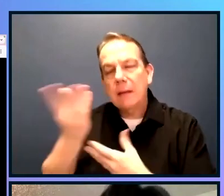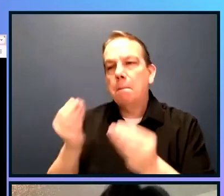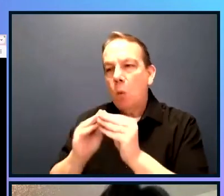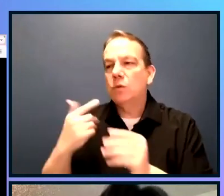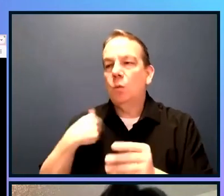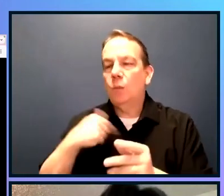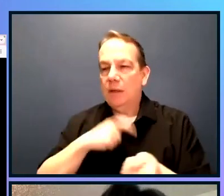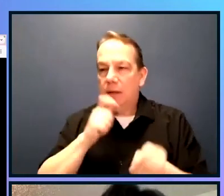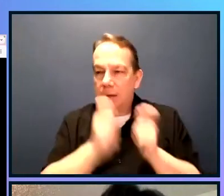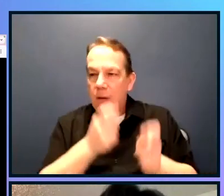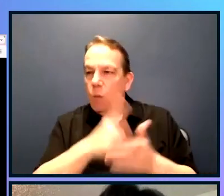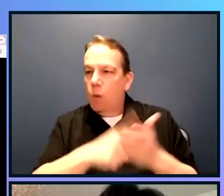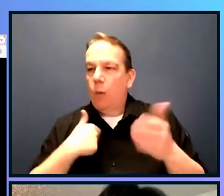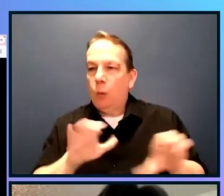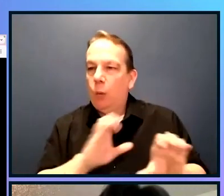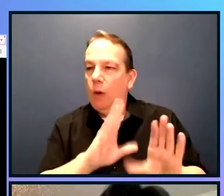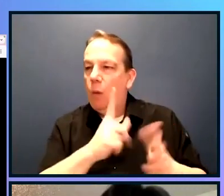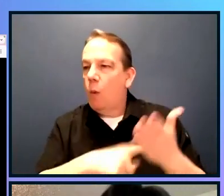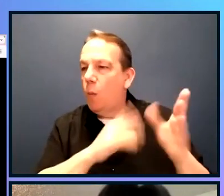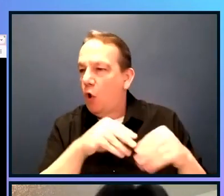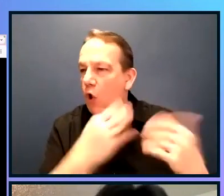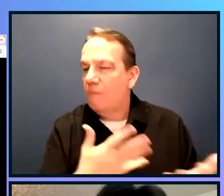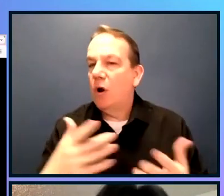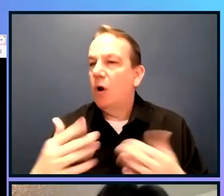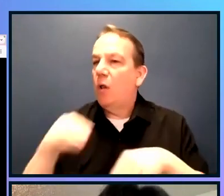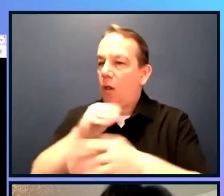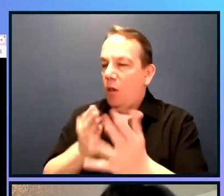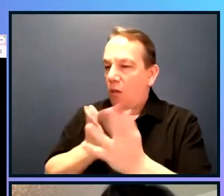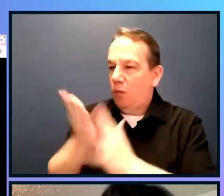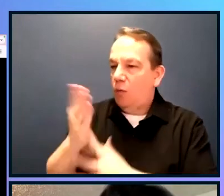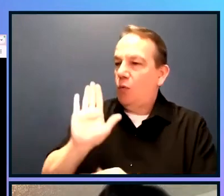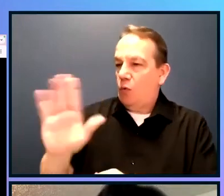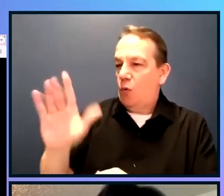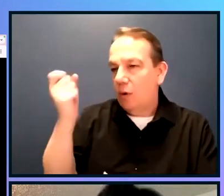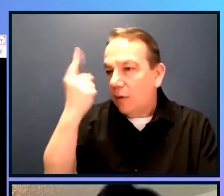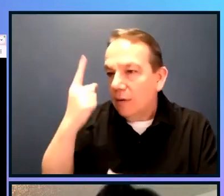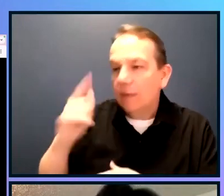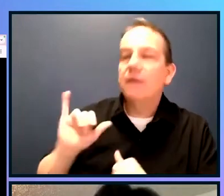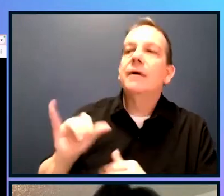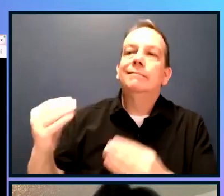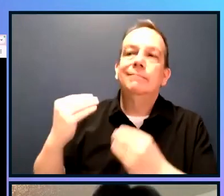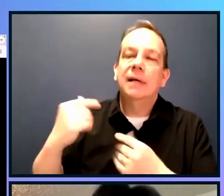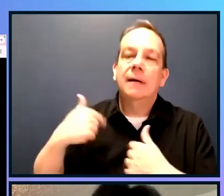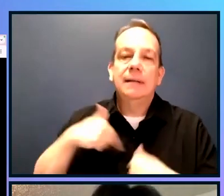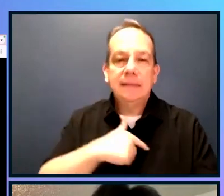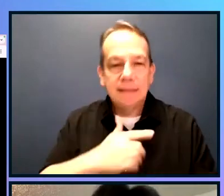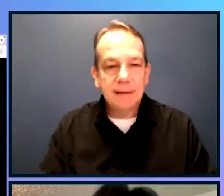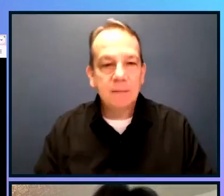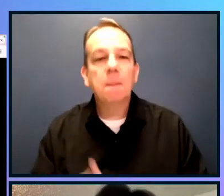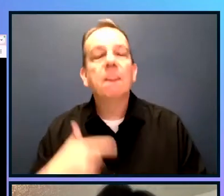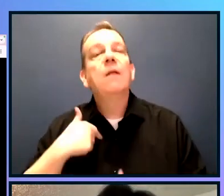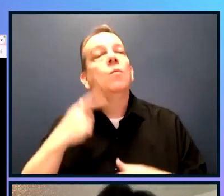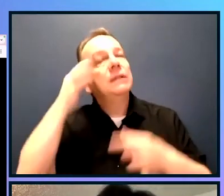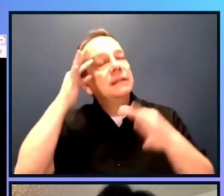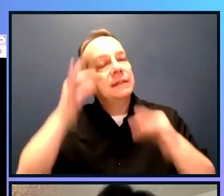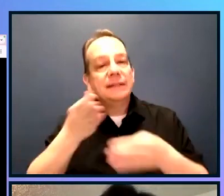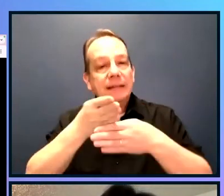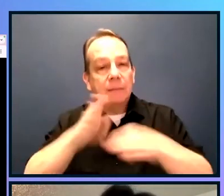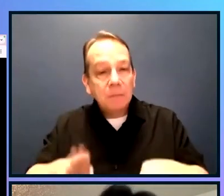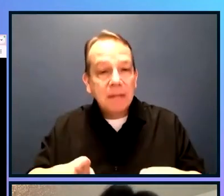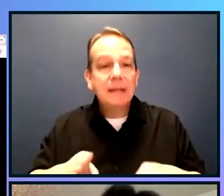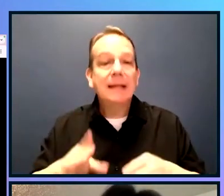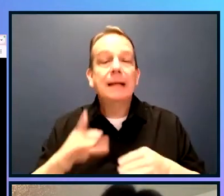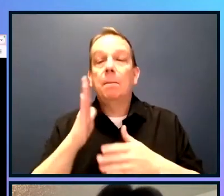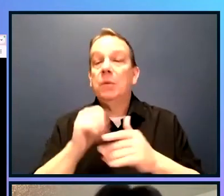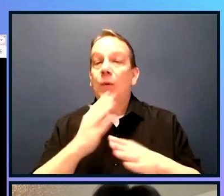management bootcamp? With this epiphany, if you will, we decided to split the work between leads. For example,